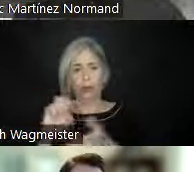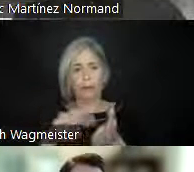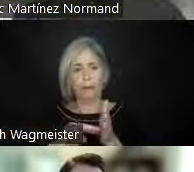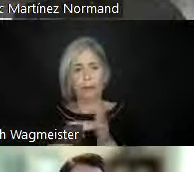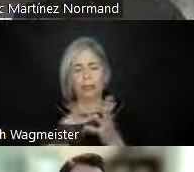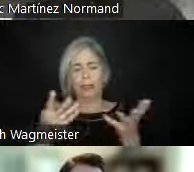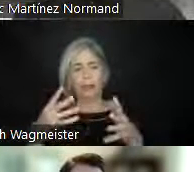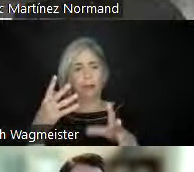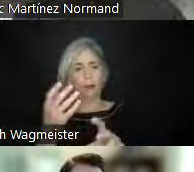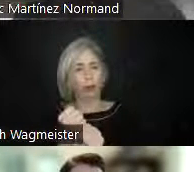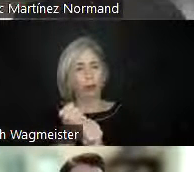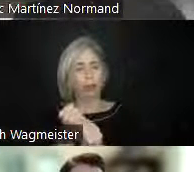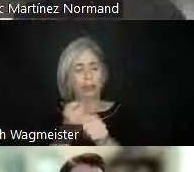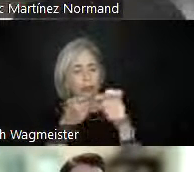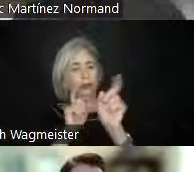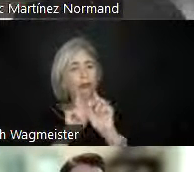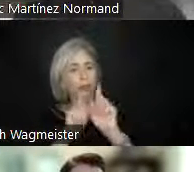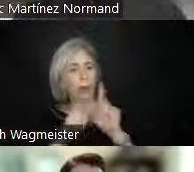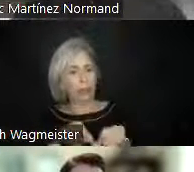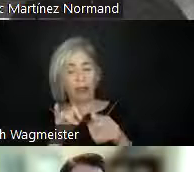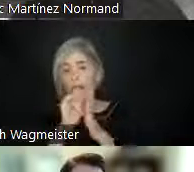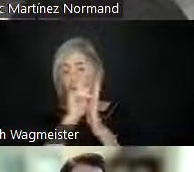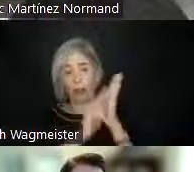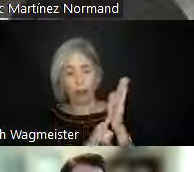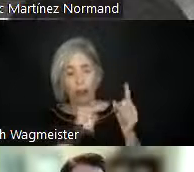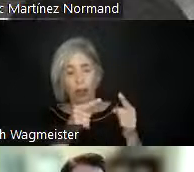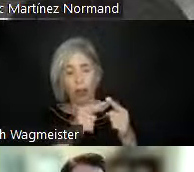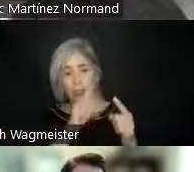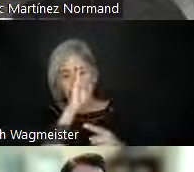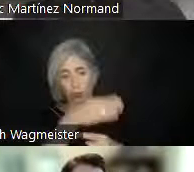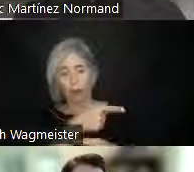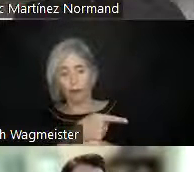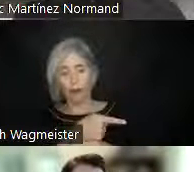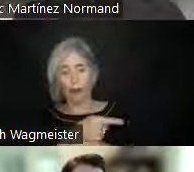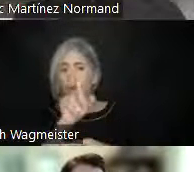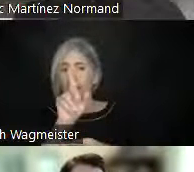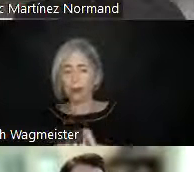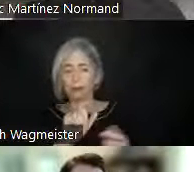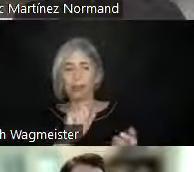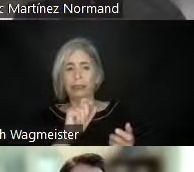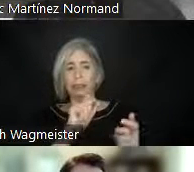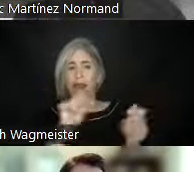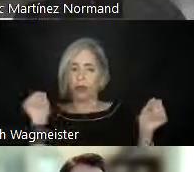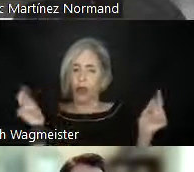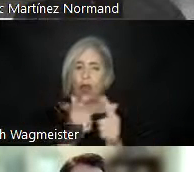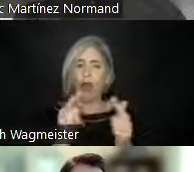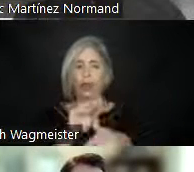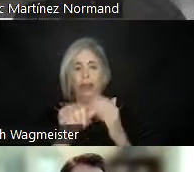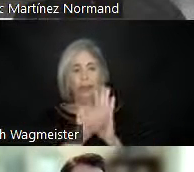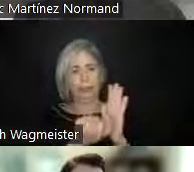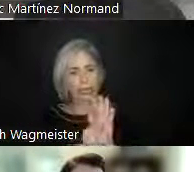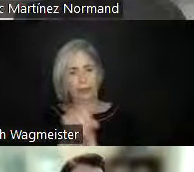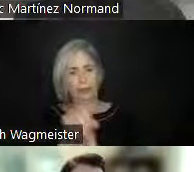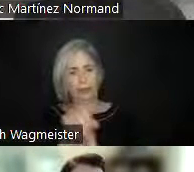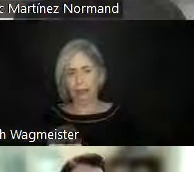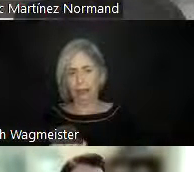people talk about, but it's a law and it's a directive. So it means it has been transposed in all the member states. And